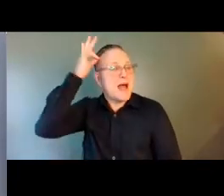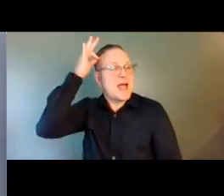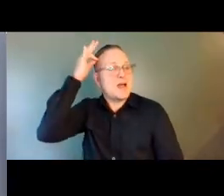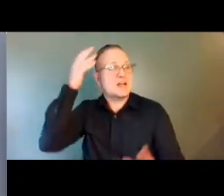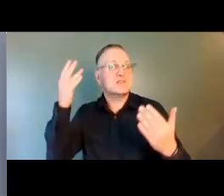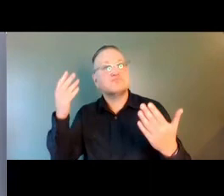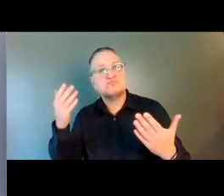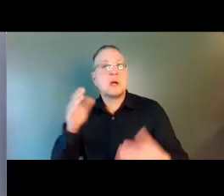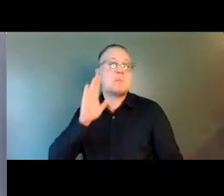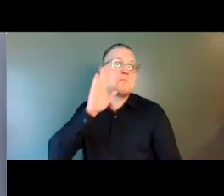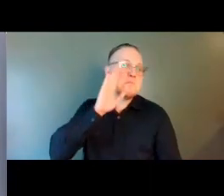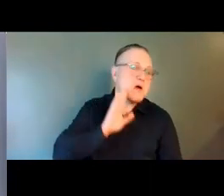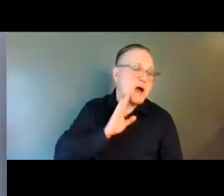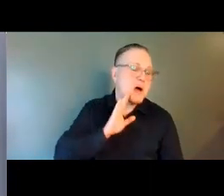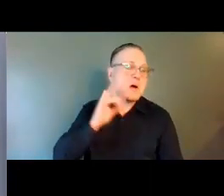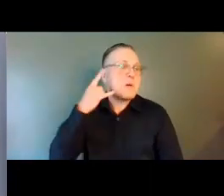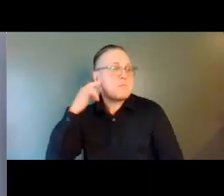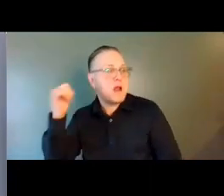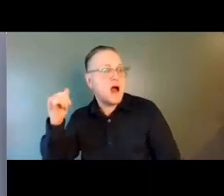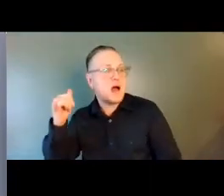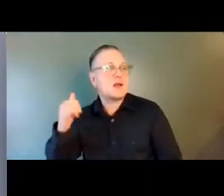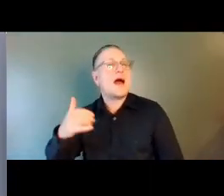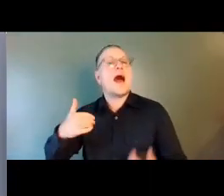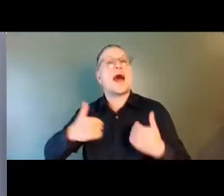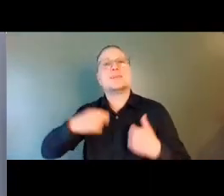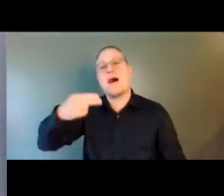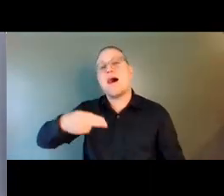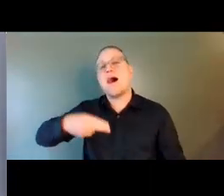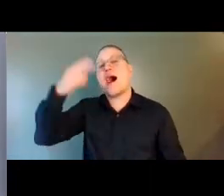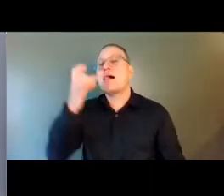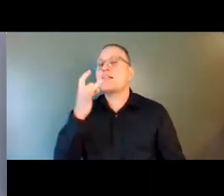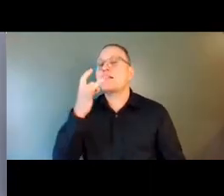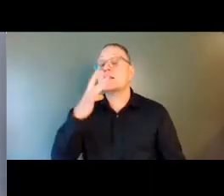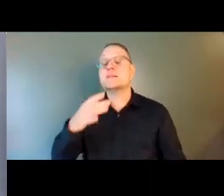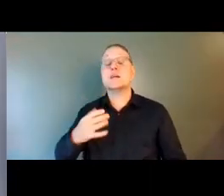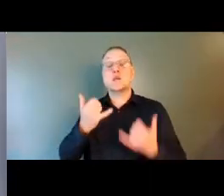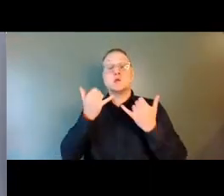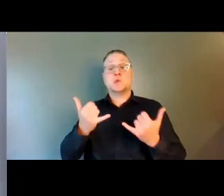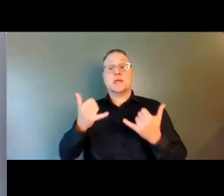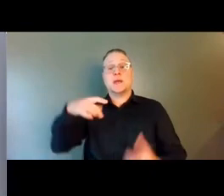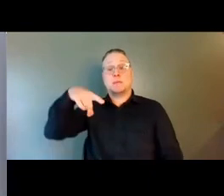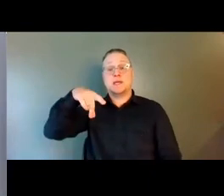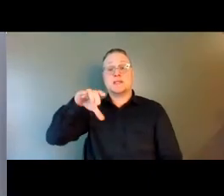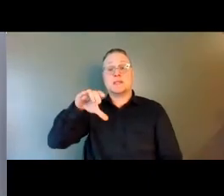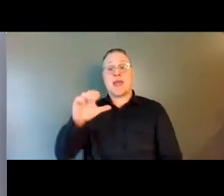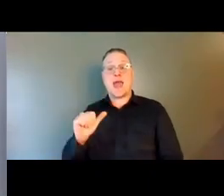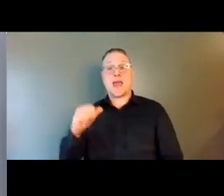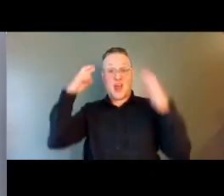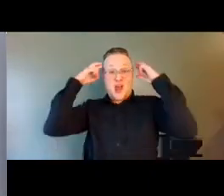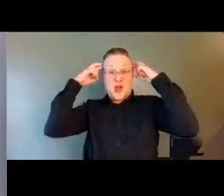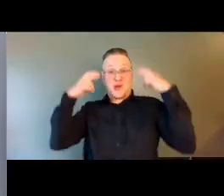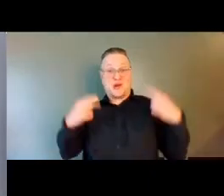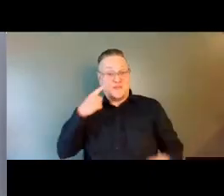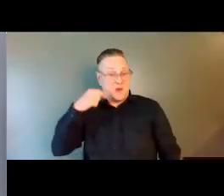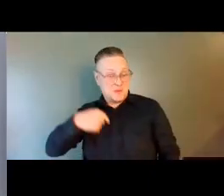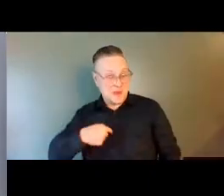hair highlighted that I use. I had my PCA curled for me before this. It's usually otherwise